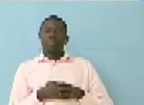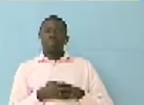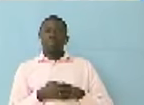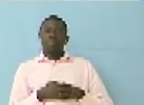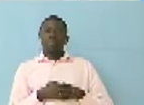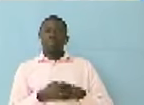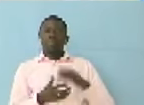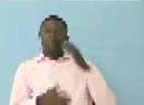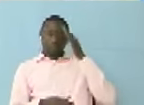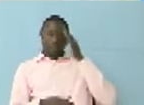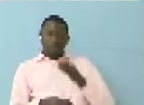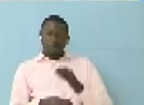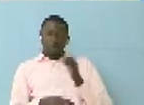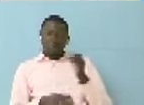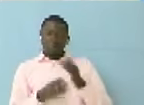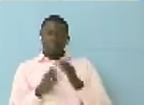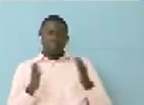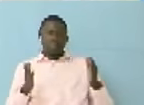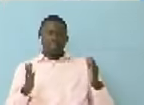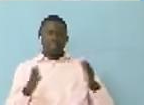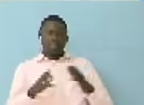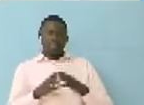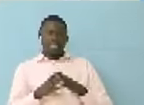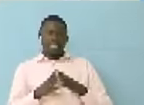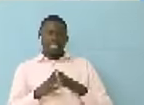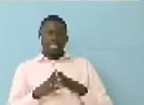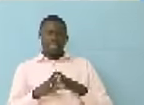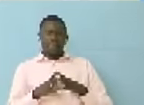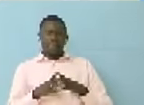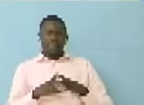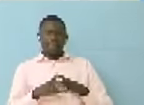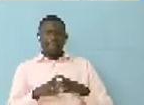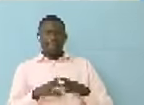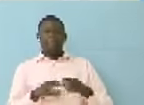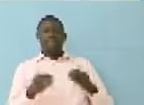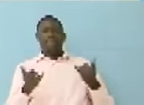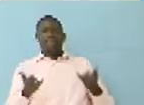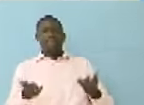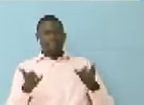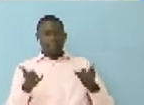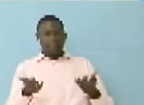You said it. Thank you very much. Now, saying,